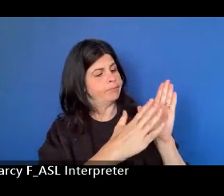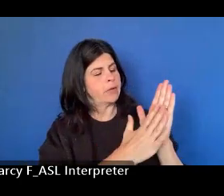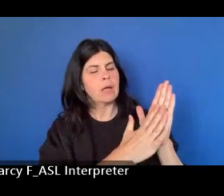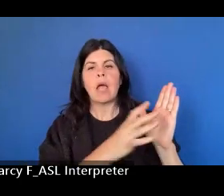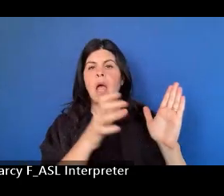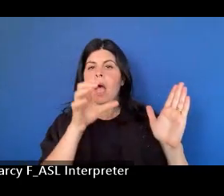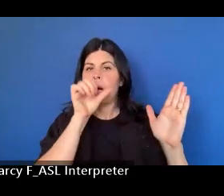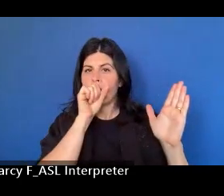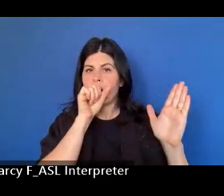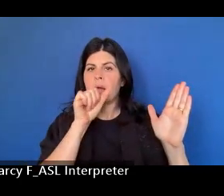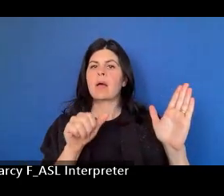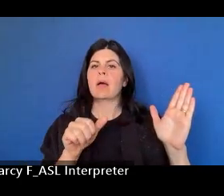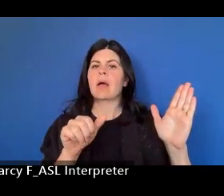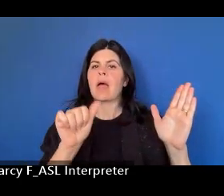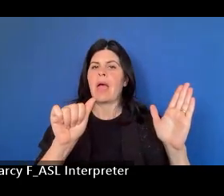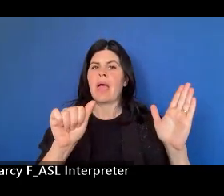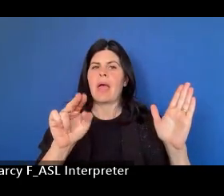you know that that's you,